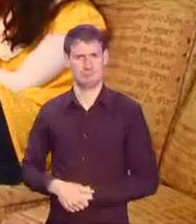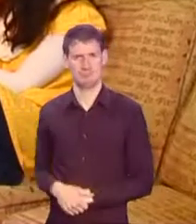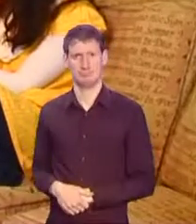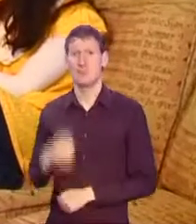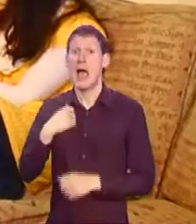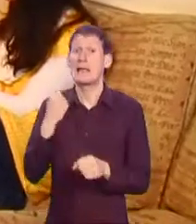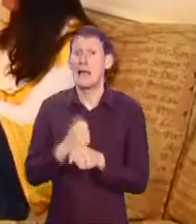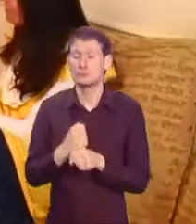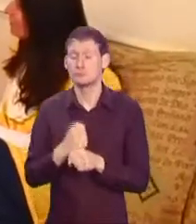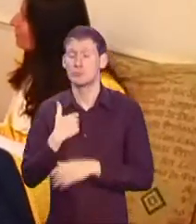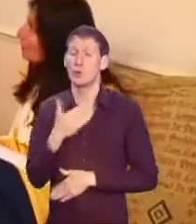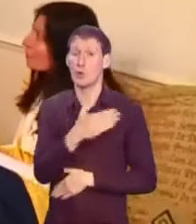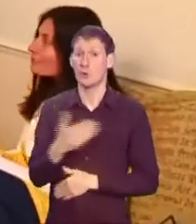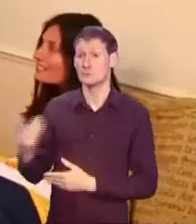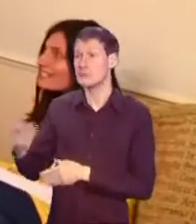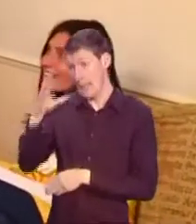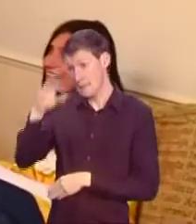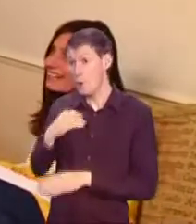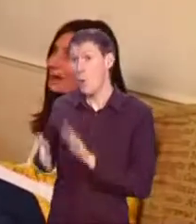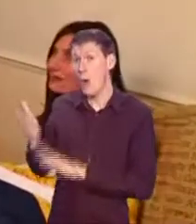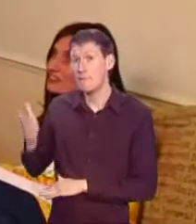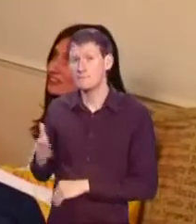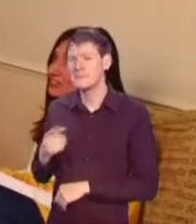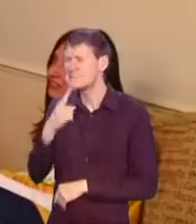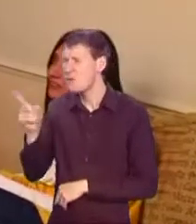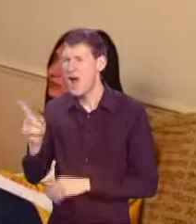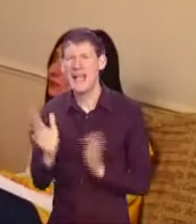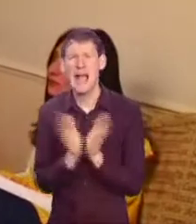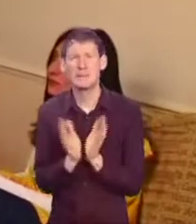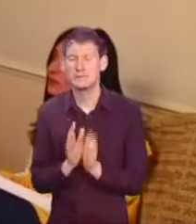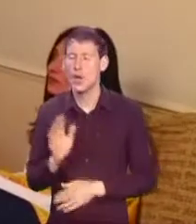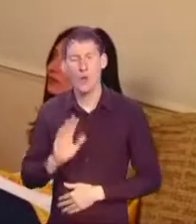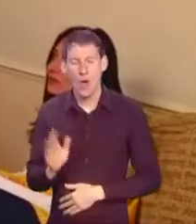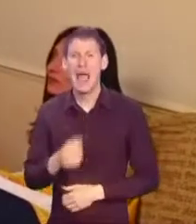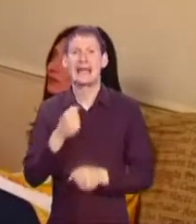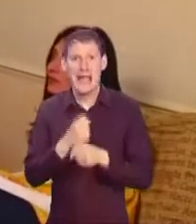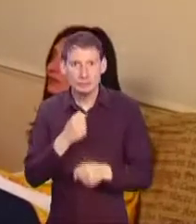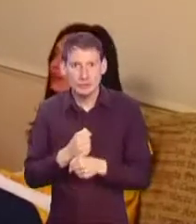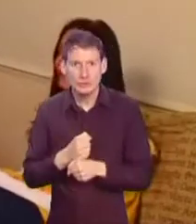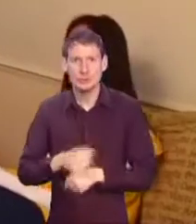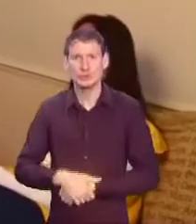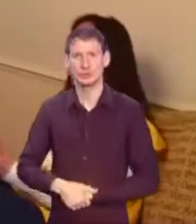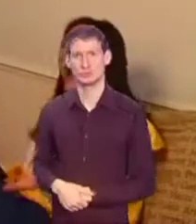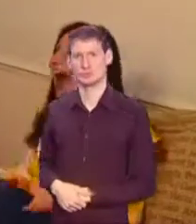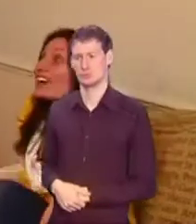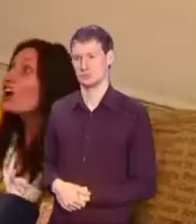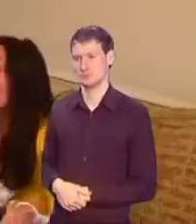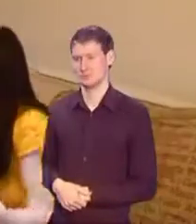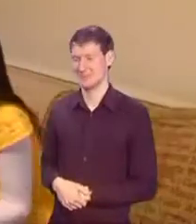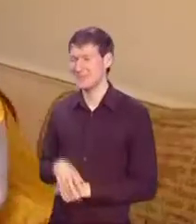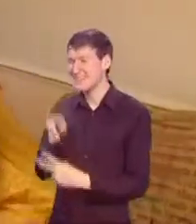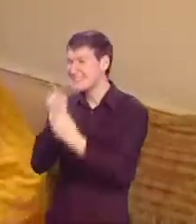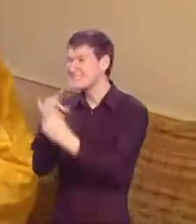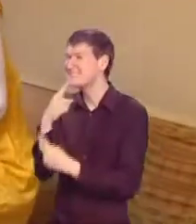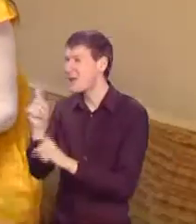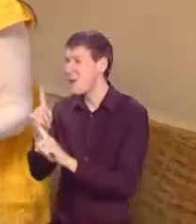garage. Give us a shout when you go out. What did you say? Cabbage? No, garage. I can't